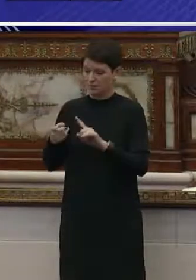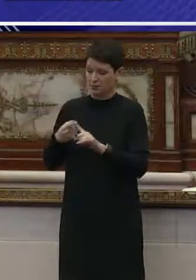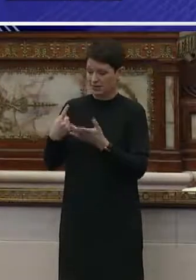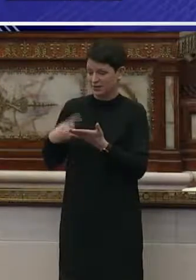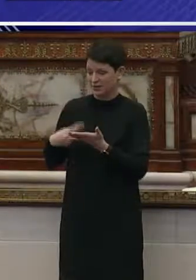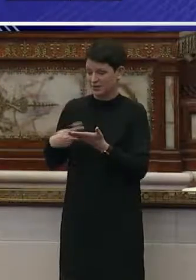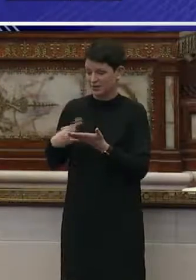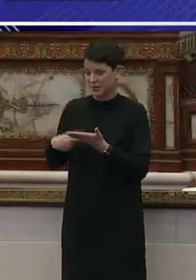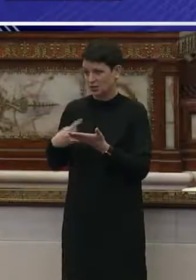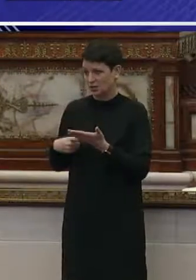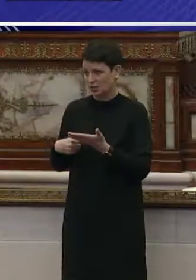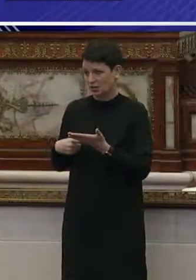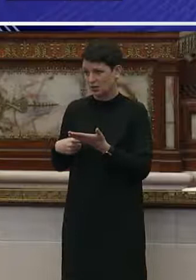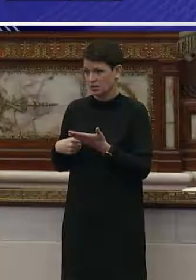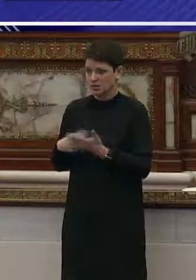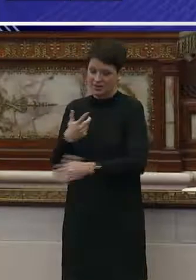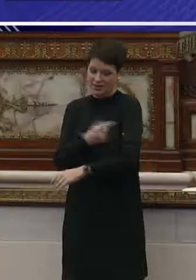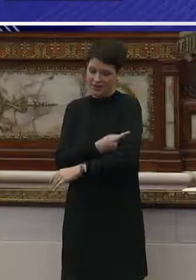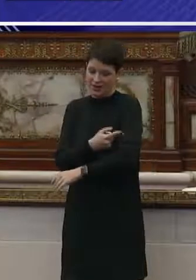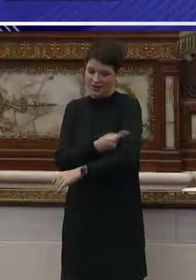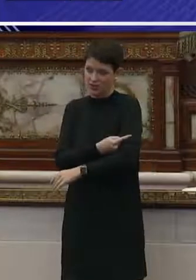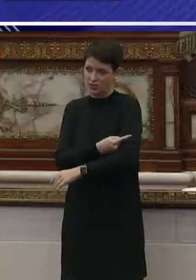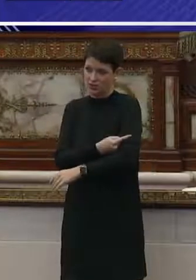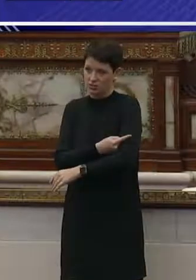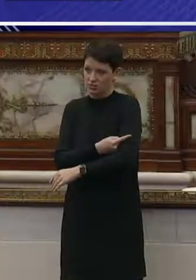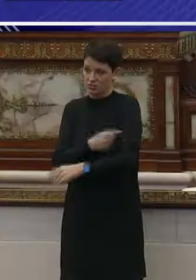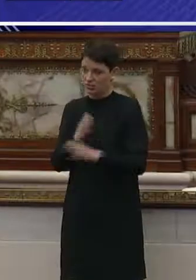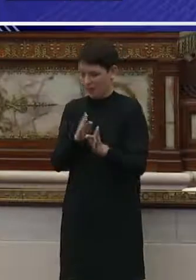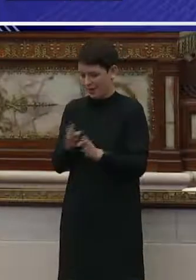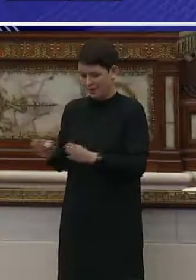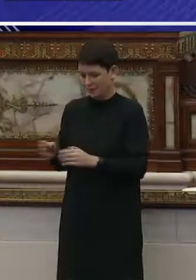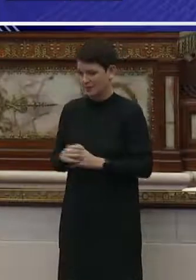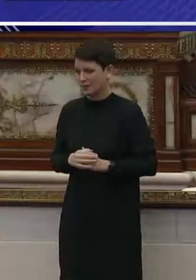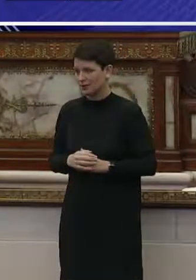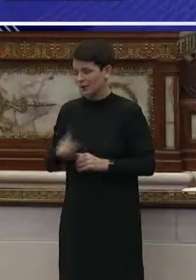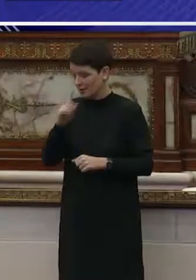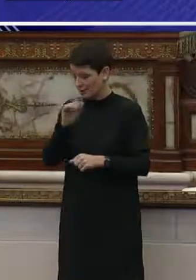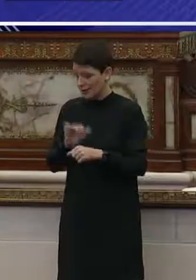discussing the city's vaccination plan. As a matter of fact, that